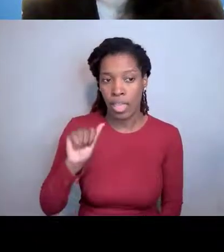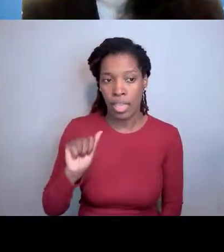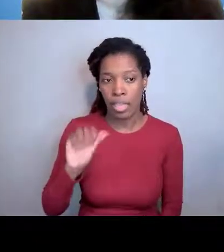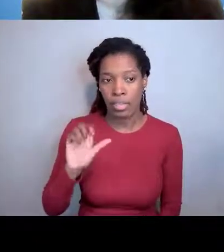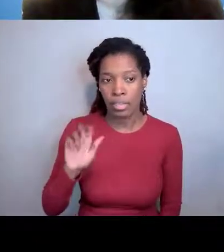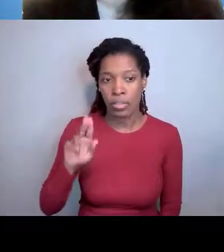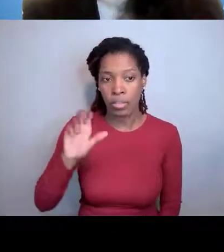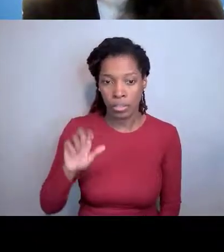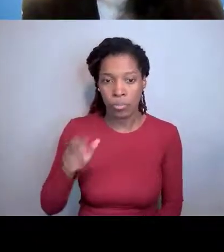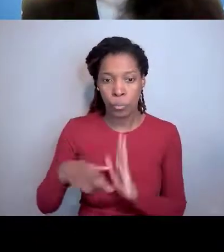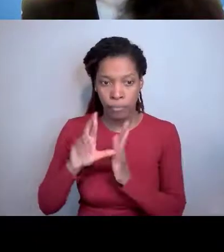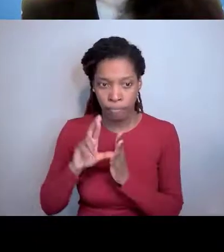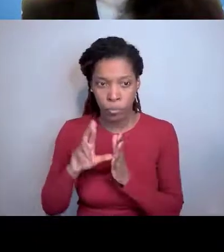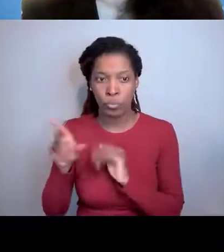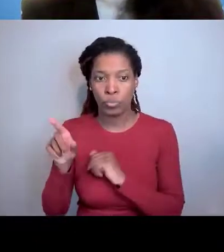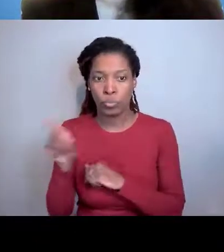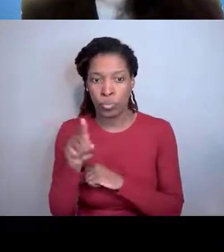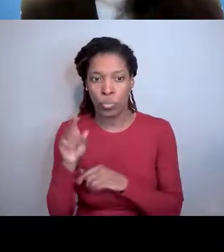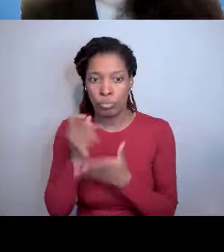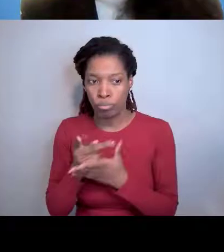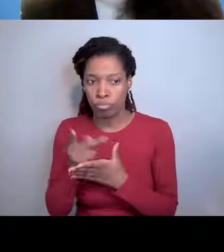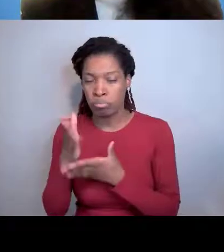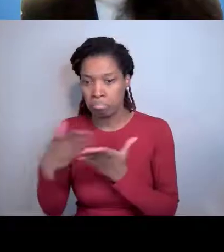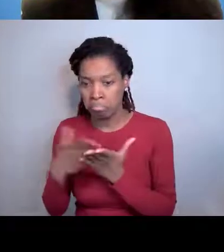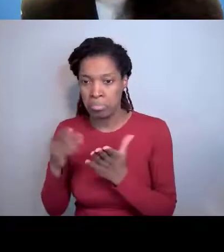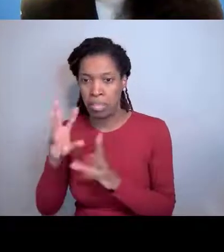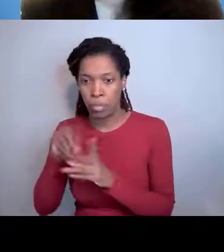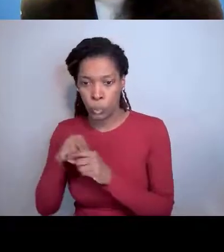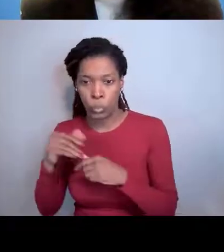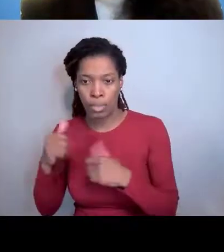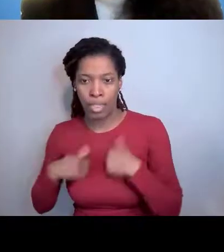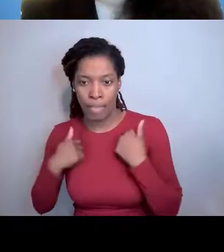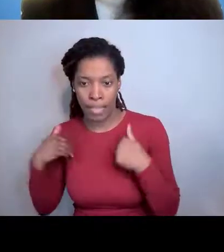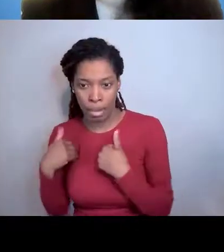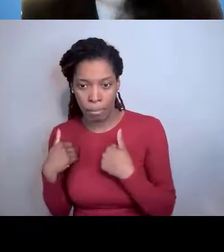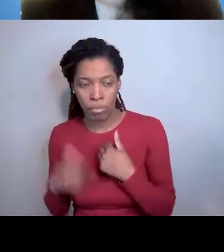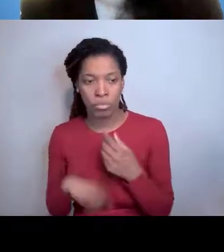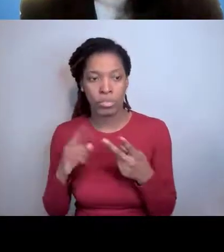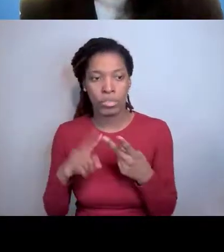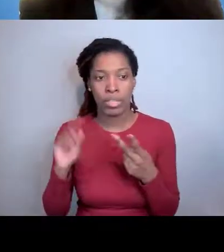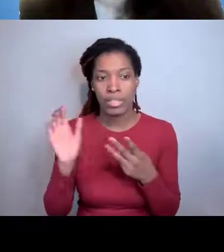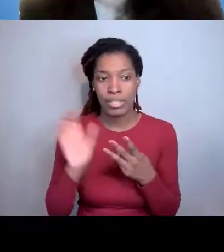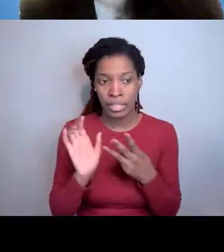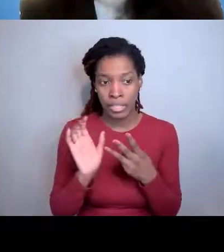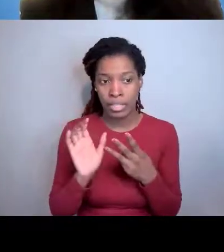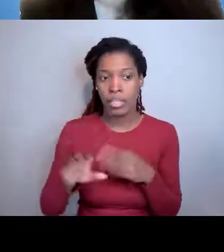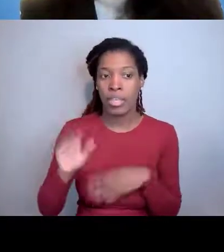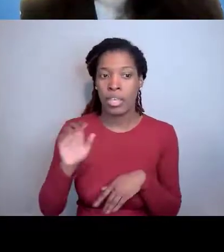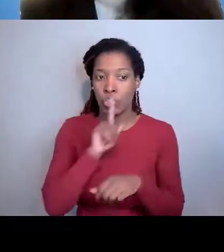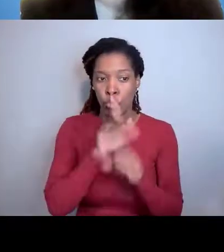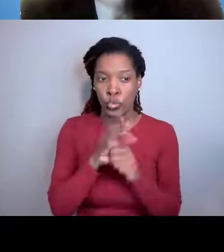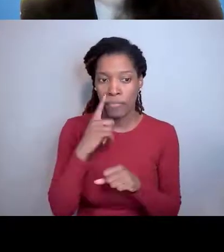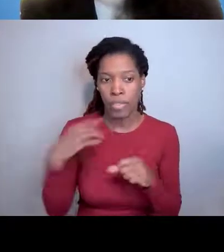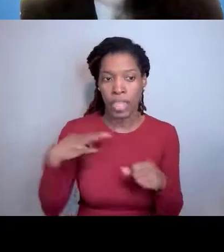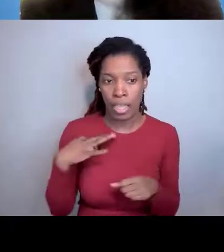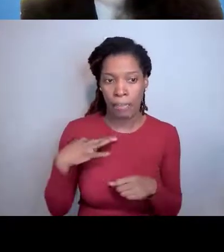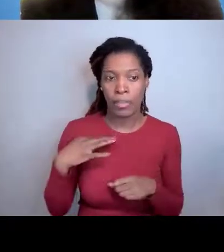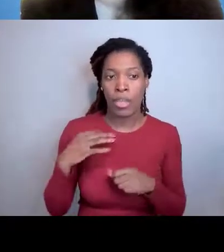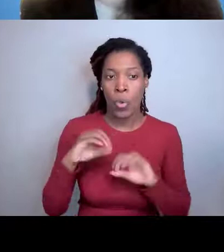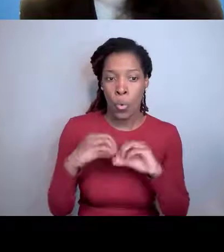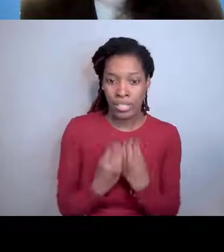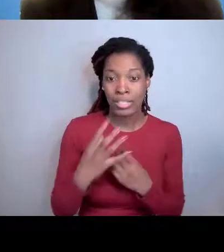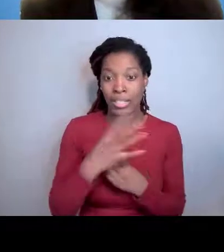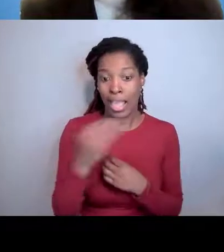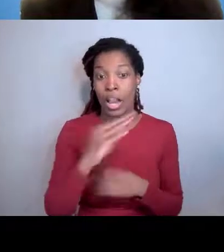vertebrate animals, and C, assurance and an animal welfare assurance for the applicant organization, as well as